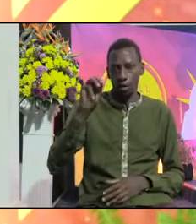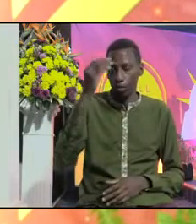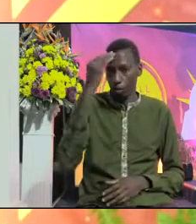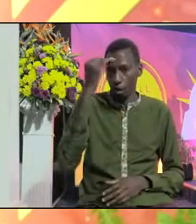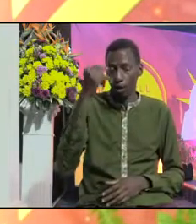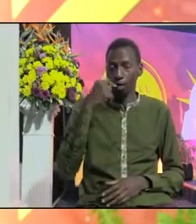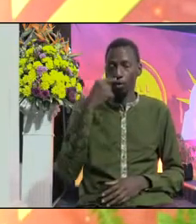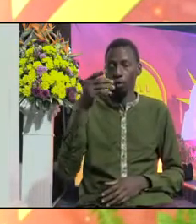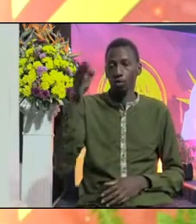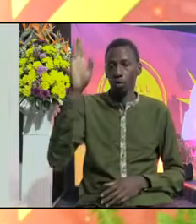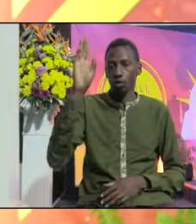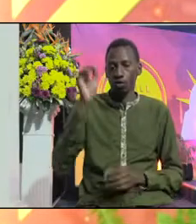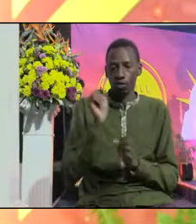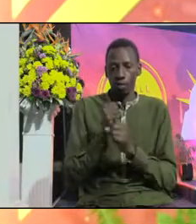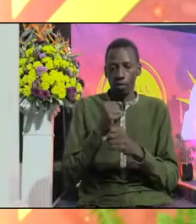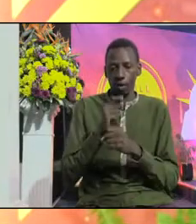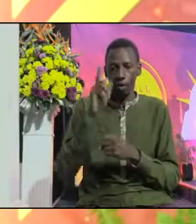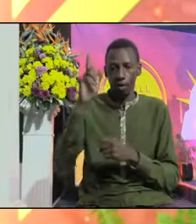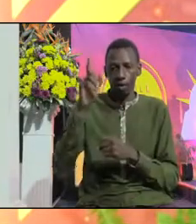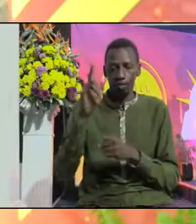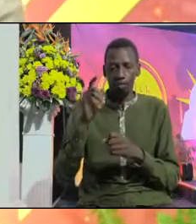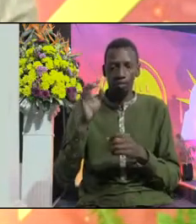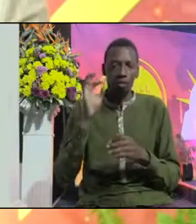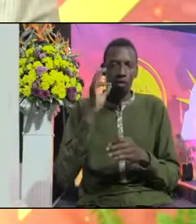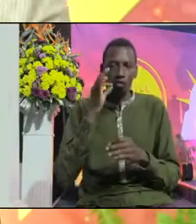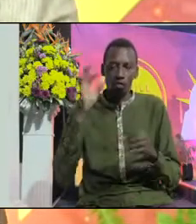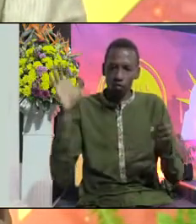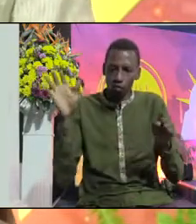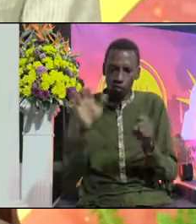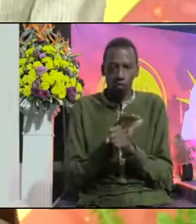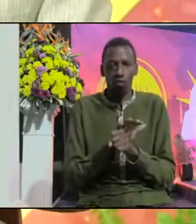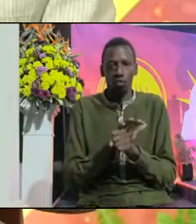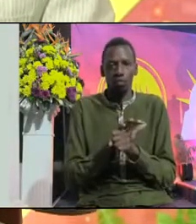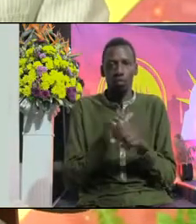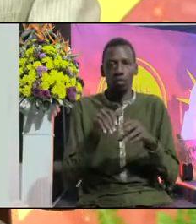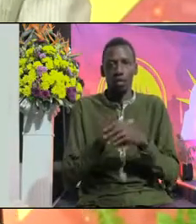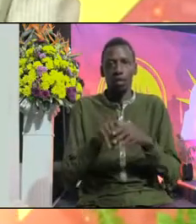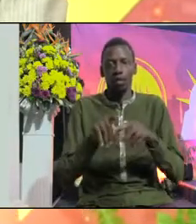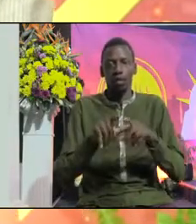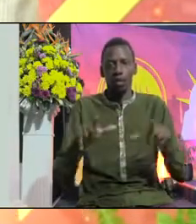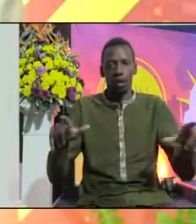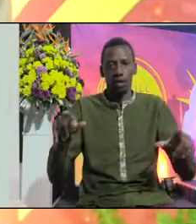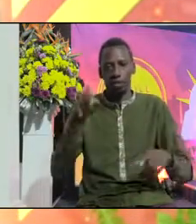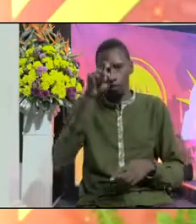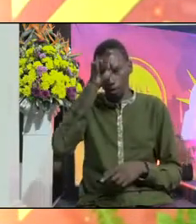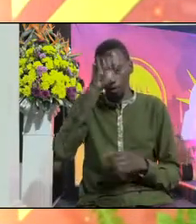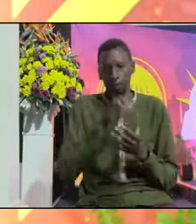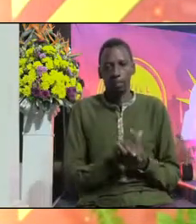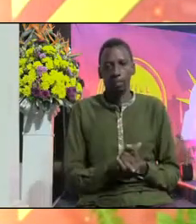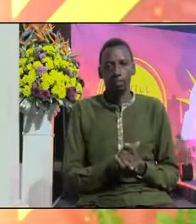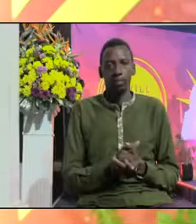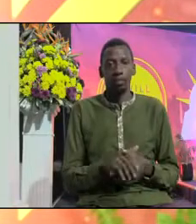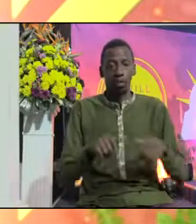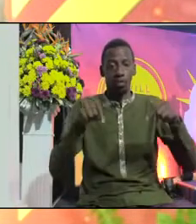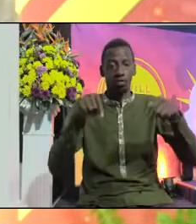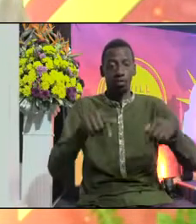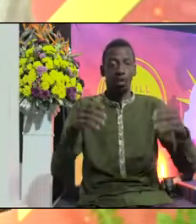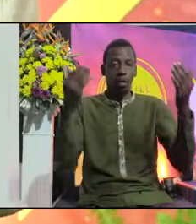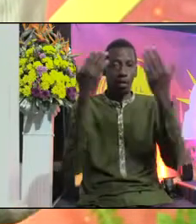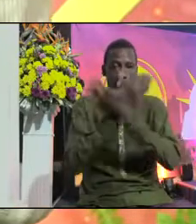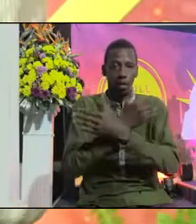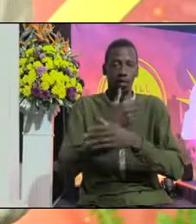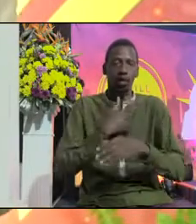fruitful in the land of Egypt. Tonight I have good news